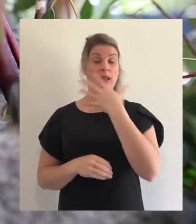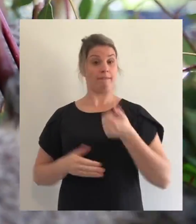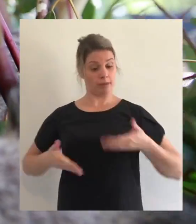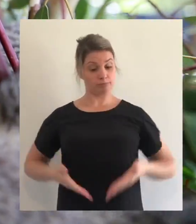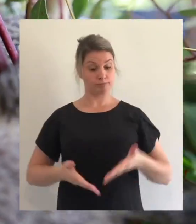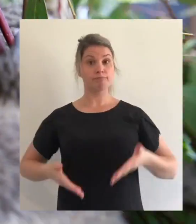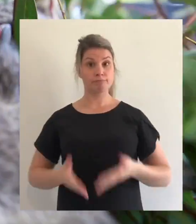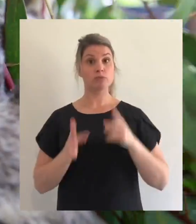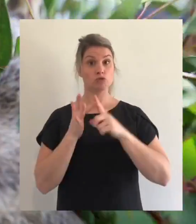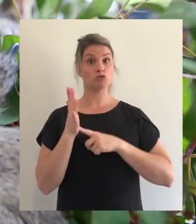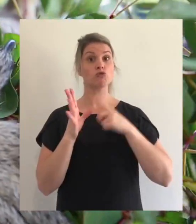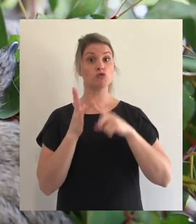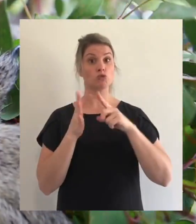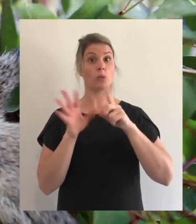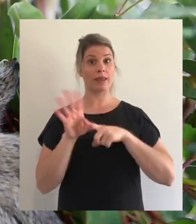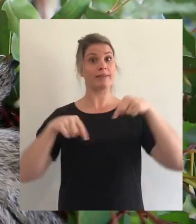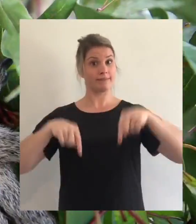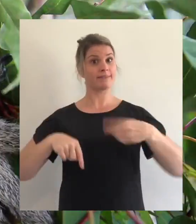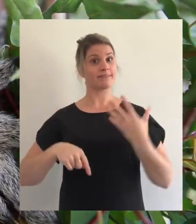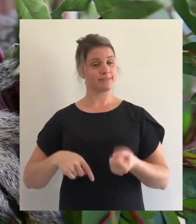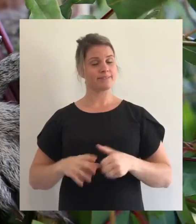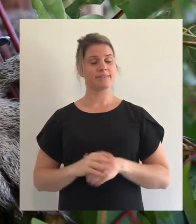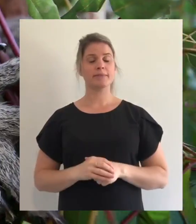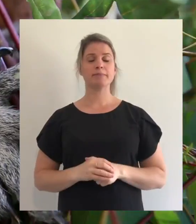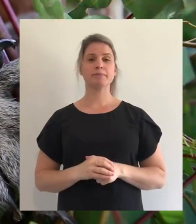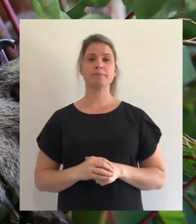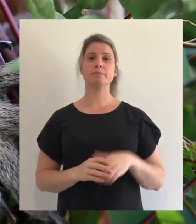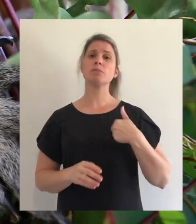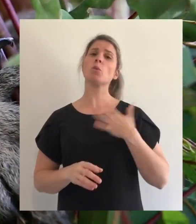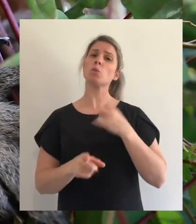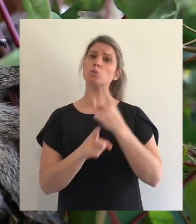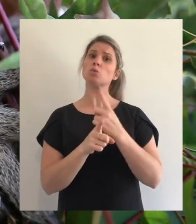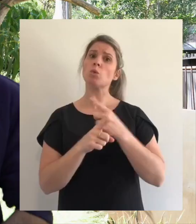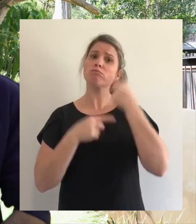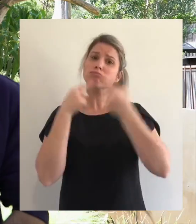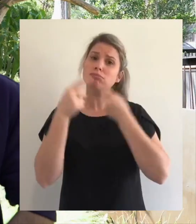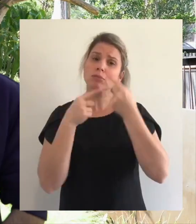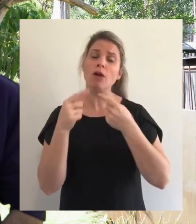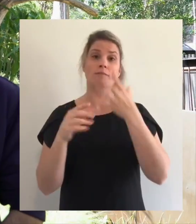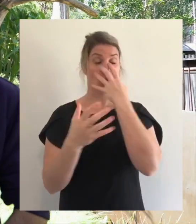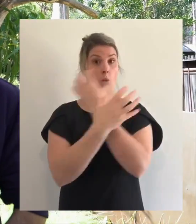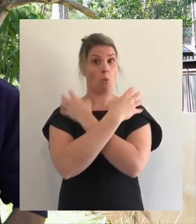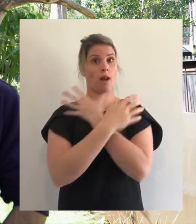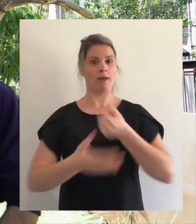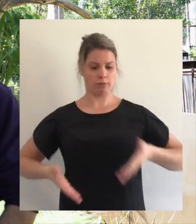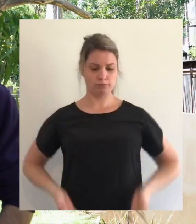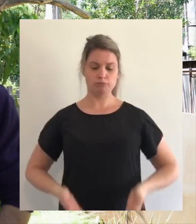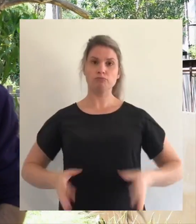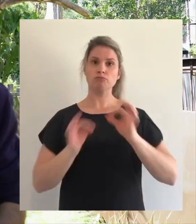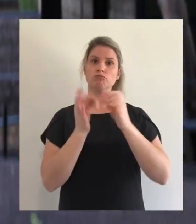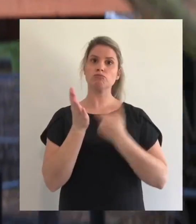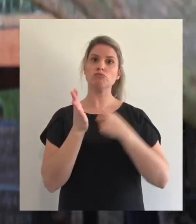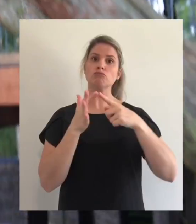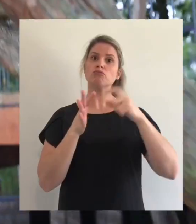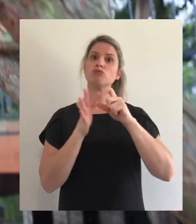before in the sanctuary. And I was just going to talk to you a little bit about koala breeding season, which is the one time of the year we start seeing our koalas'